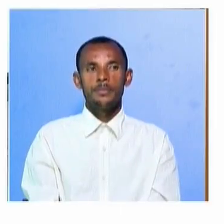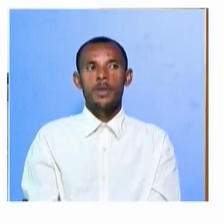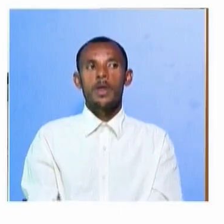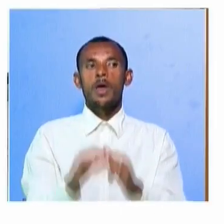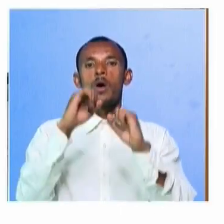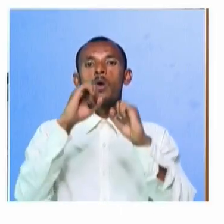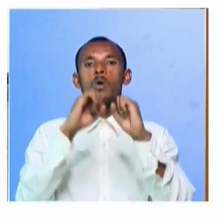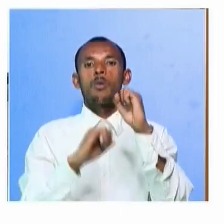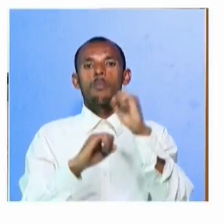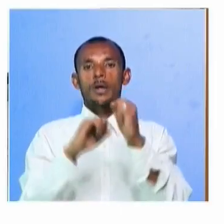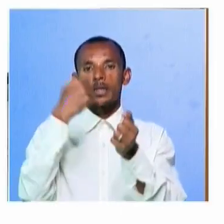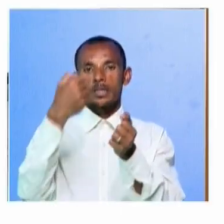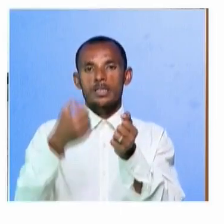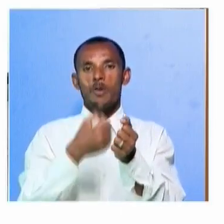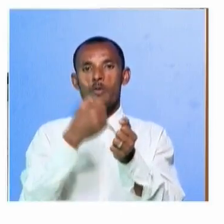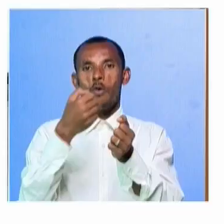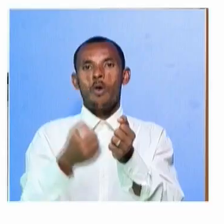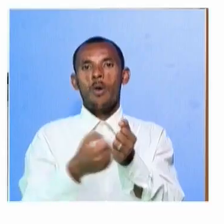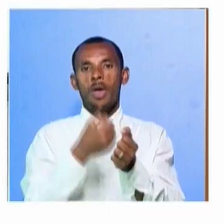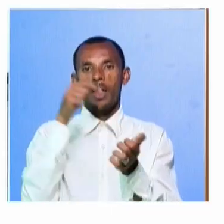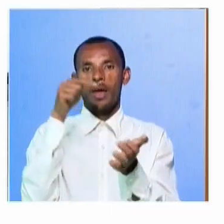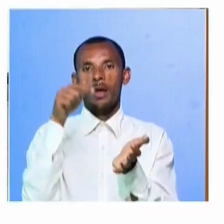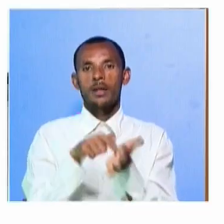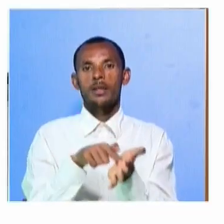Compare the following decimals.